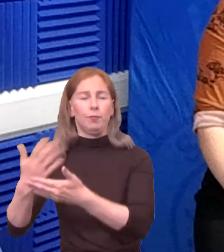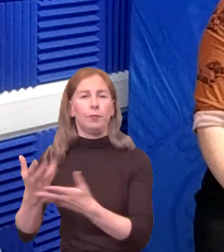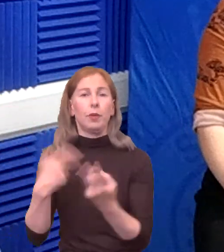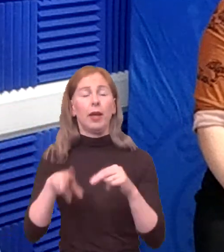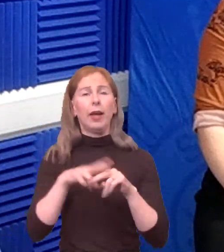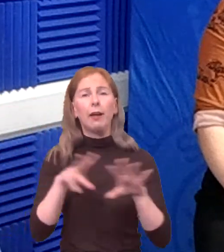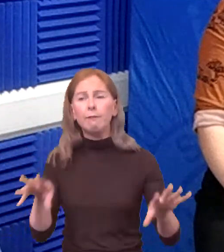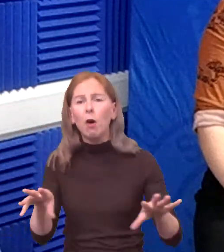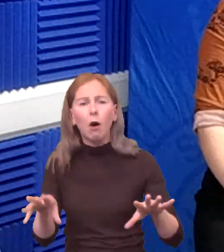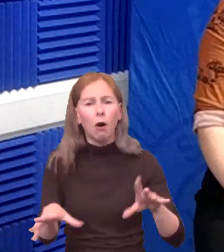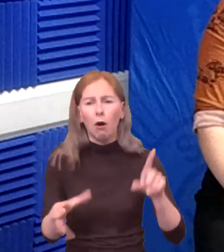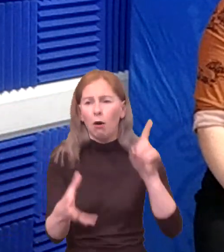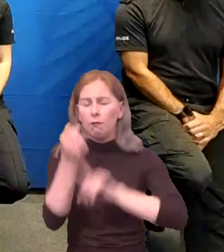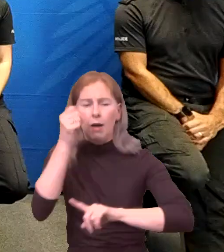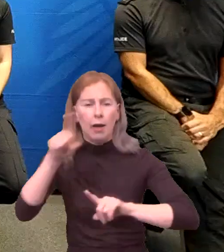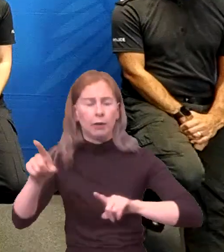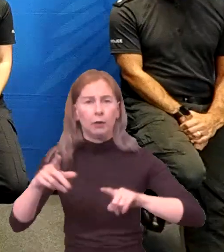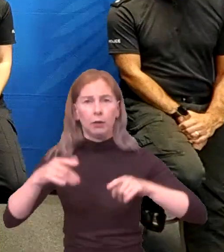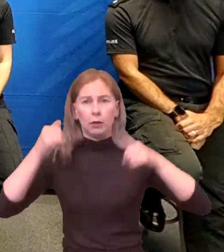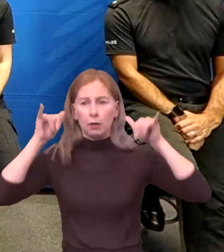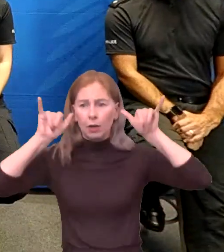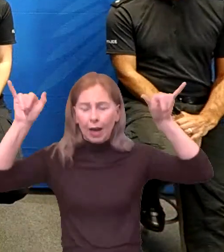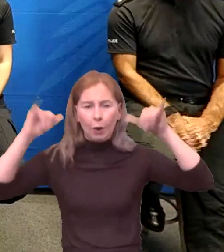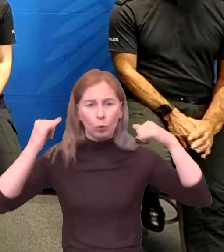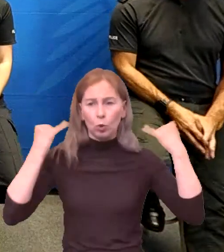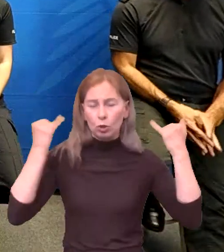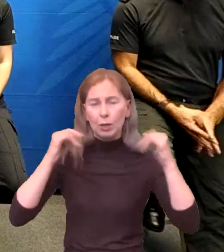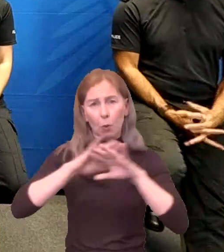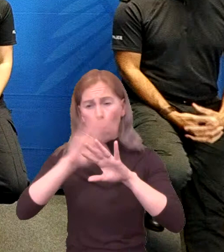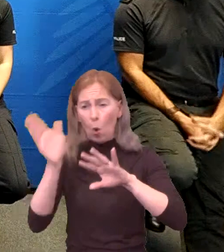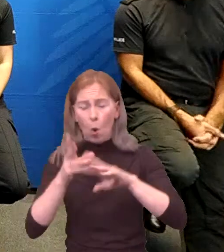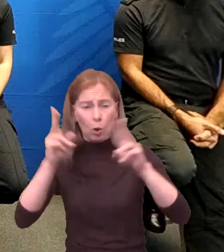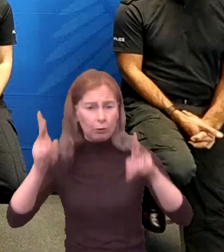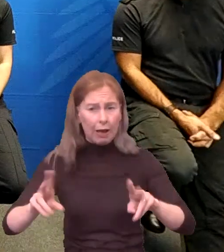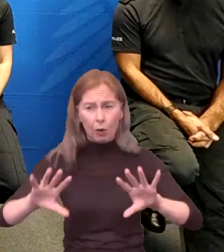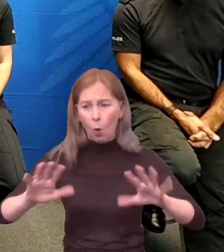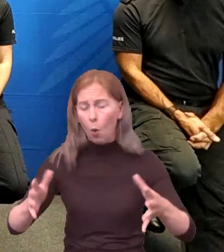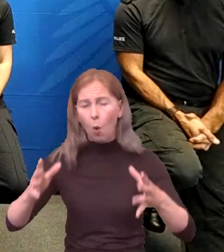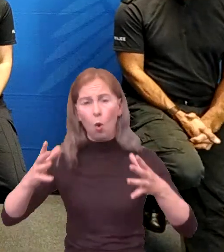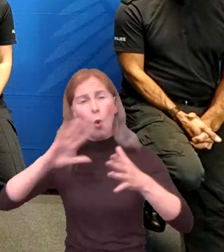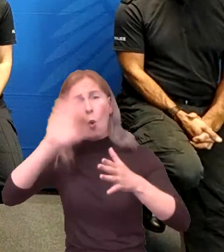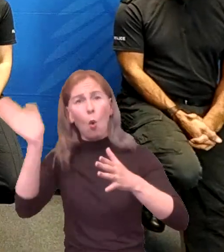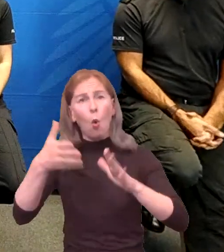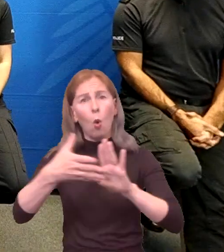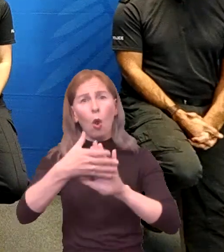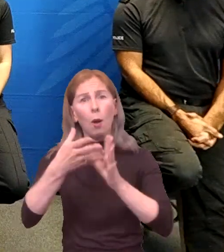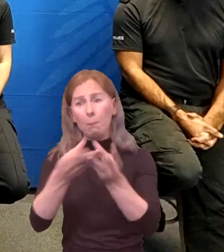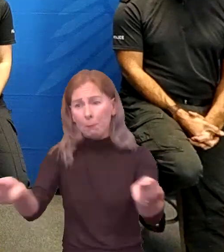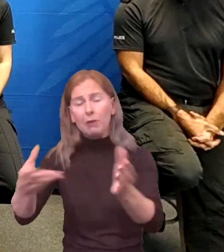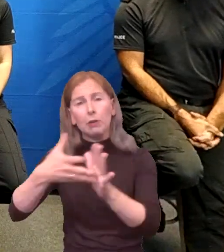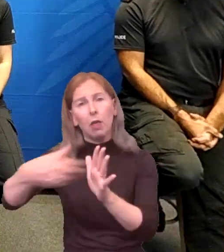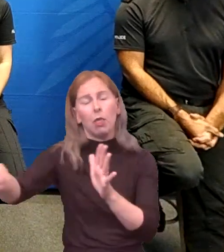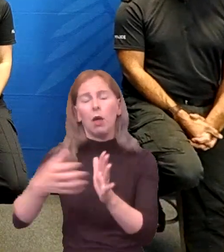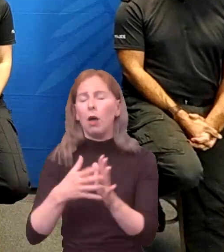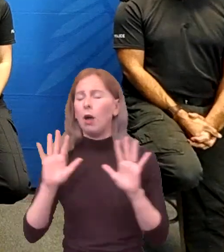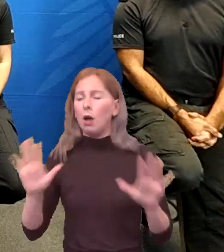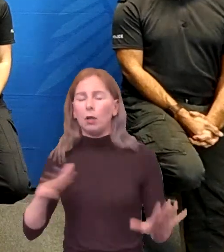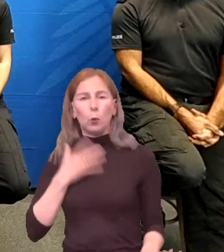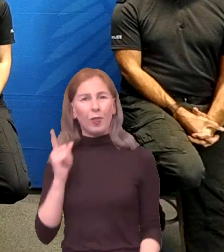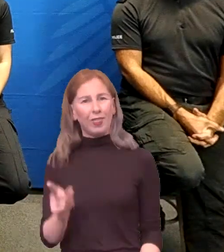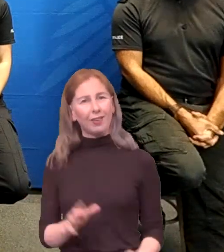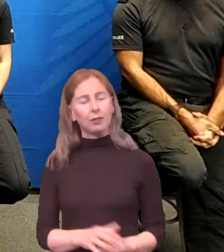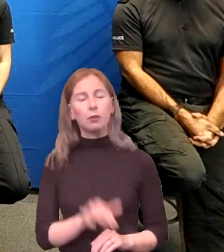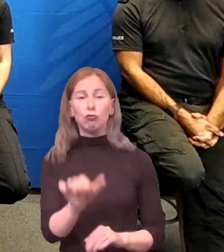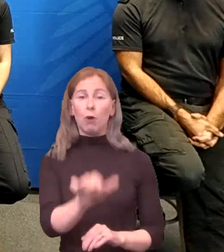really distressing for farmers. Yeah. No one wants that. It's like you say, you spent a long time bringing these animals up in a healthy environment, and even if they are